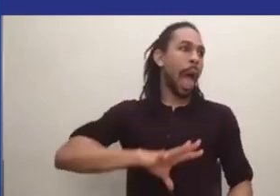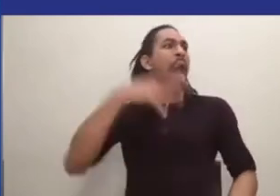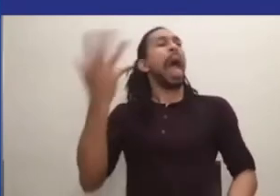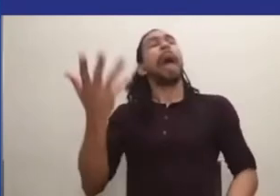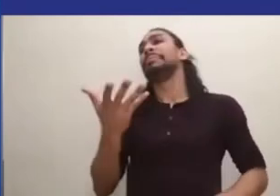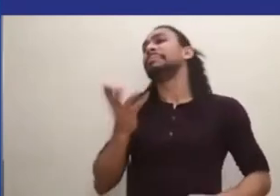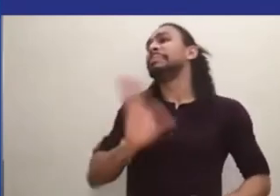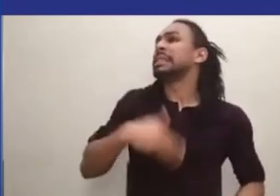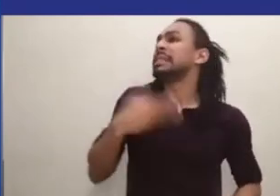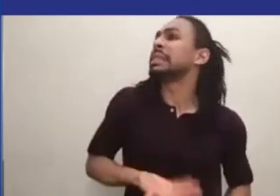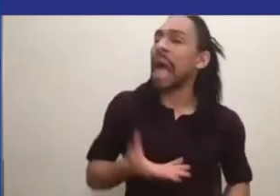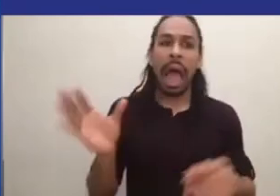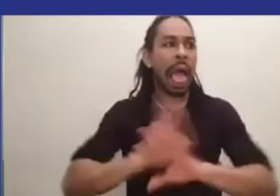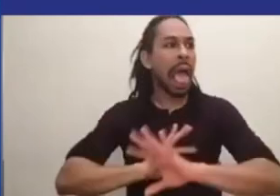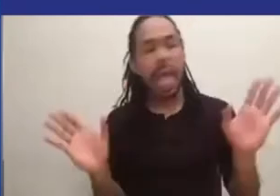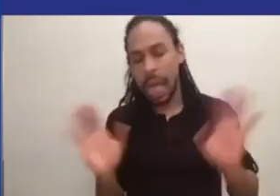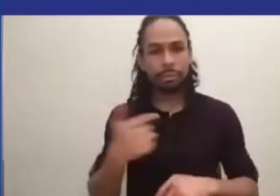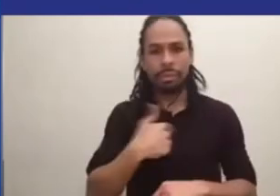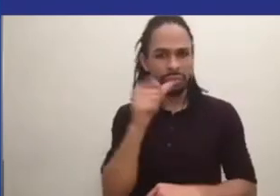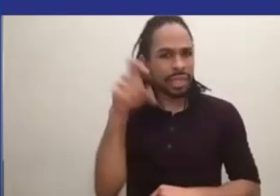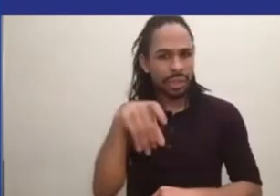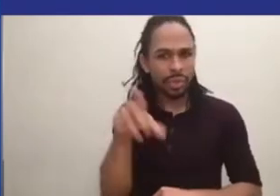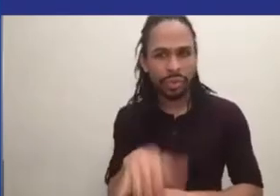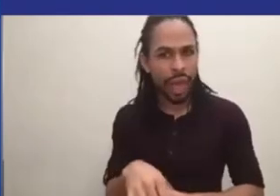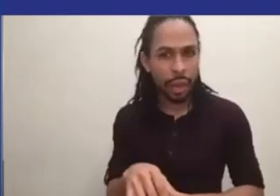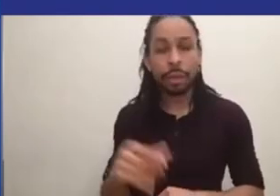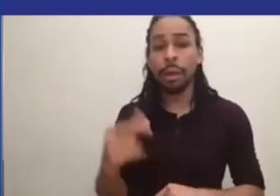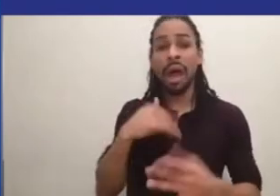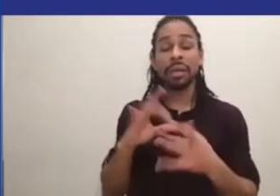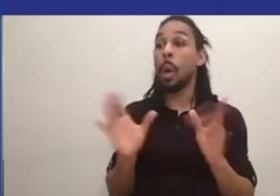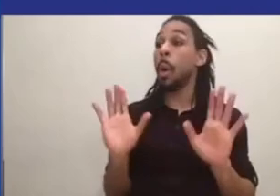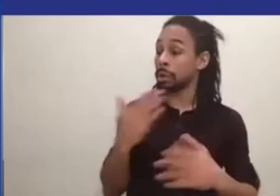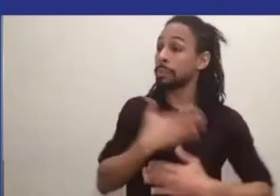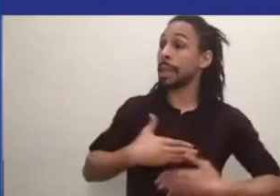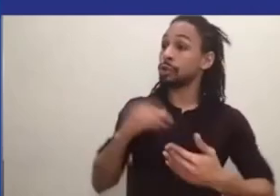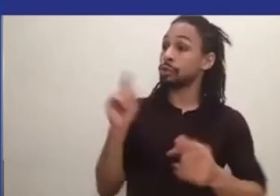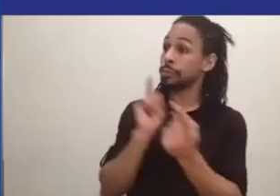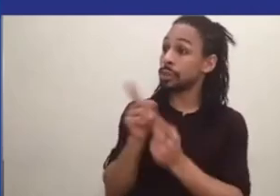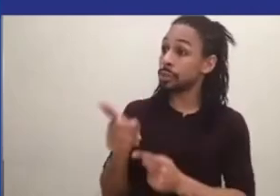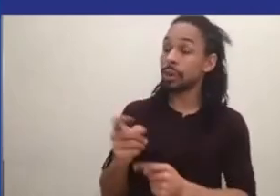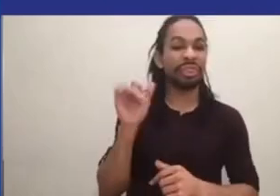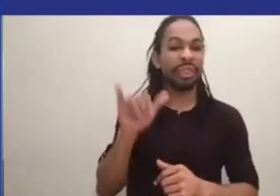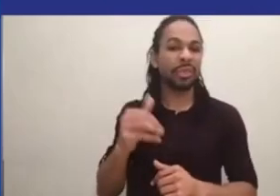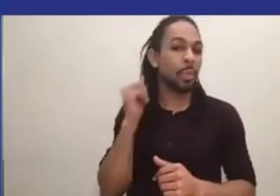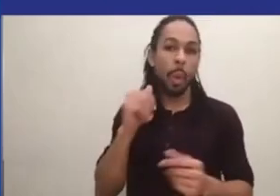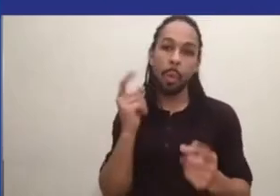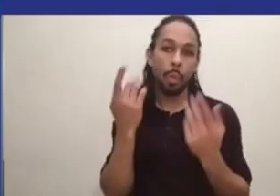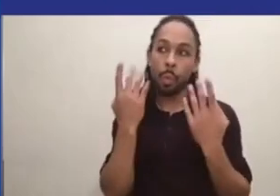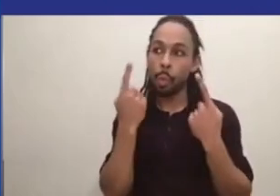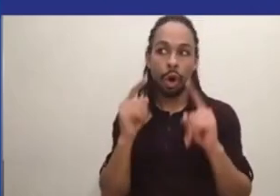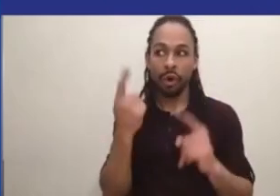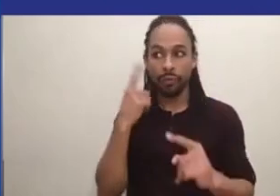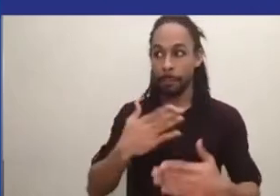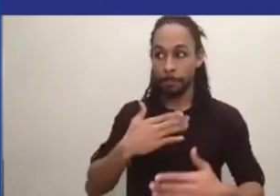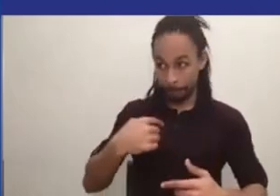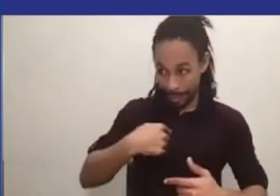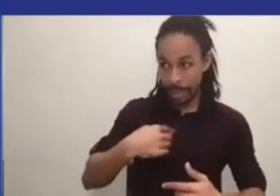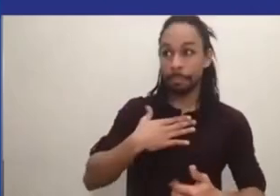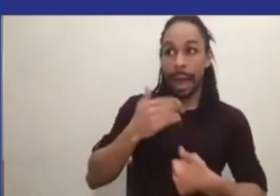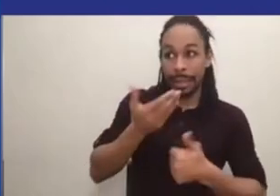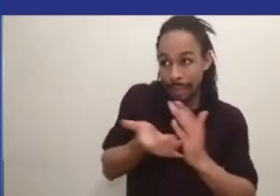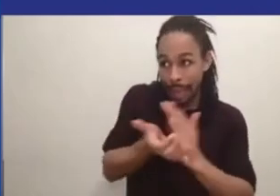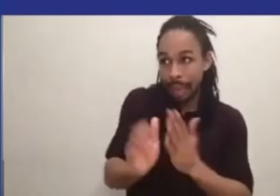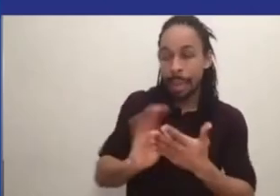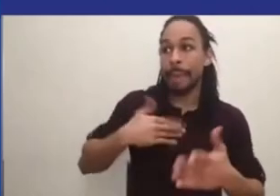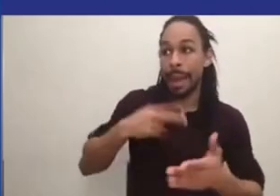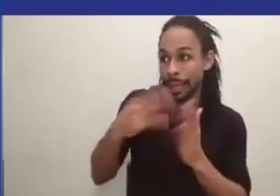This has been a pleasure to meet you. This is not going to work for me or my talent or my dancers. Thank you so much. And I wish you well on that. But this is, I